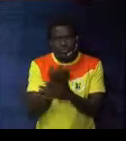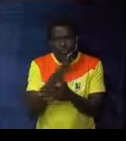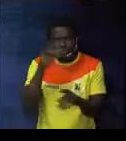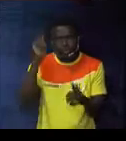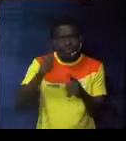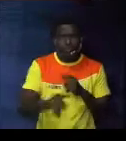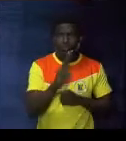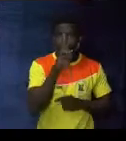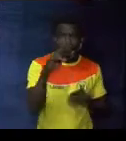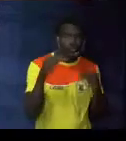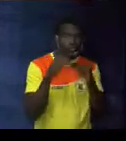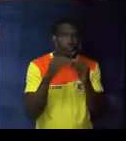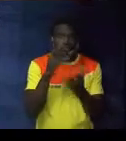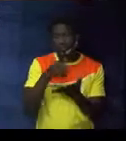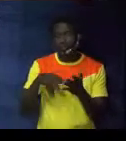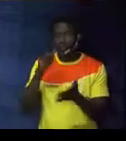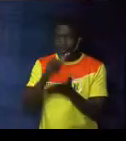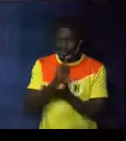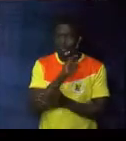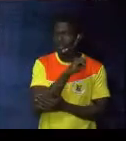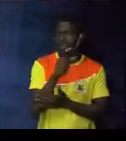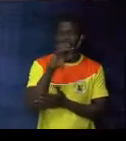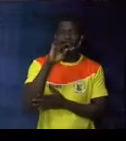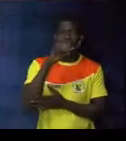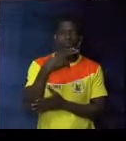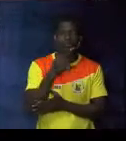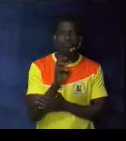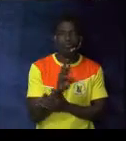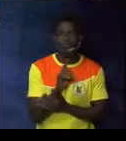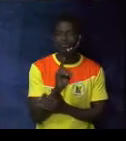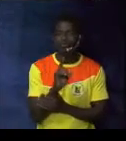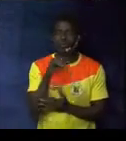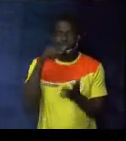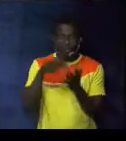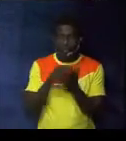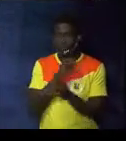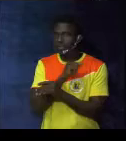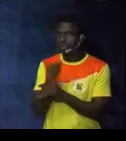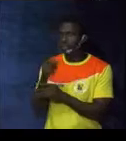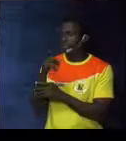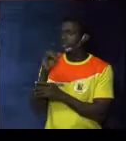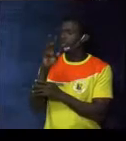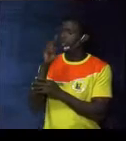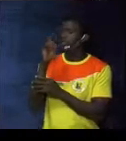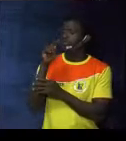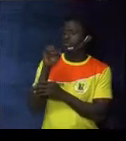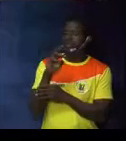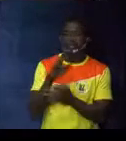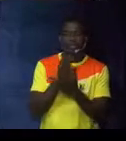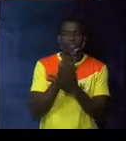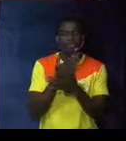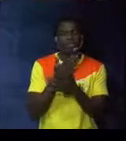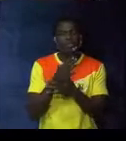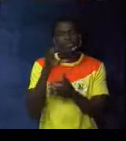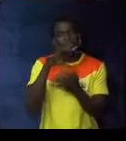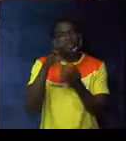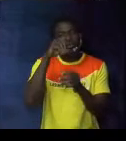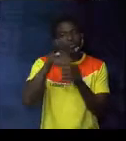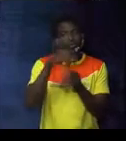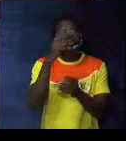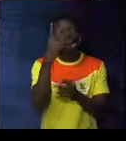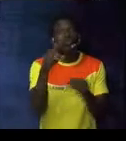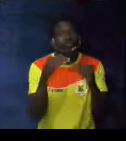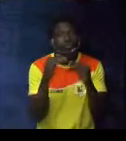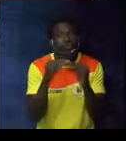along the center. That is a chord. It's a diameter. So this is a diameter. It divides the circle into 2 equal